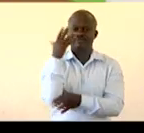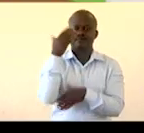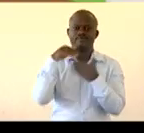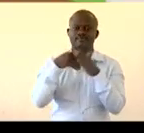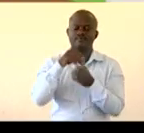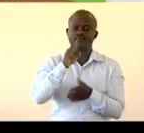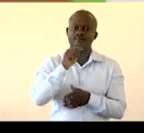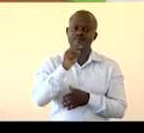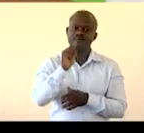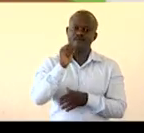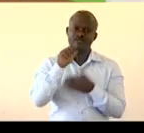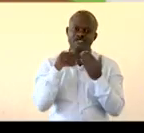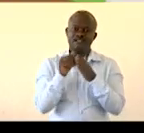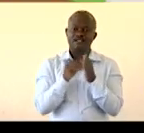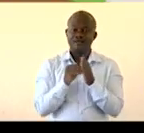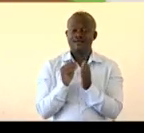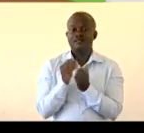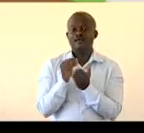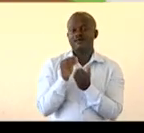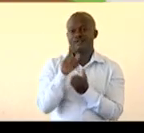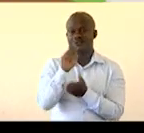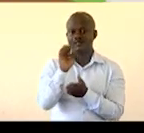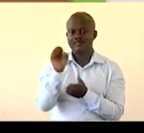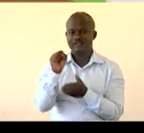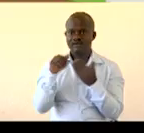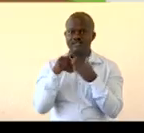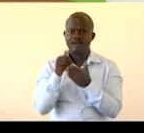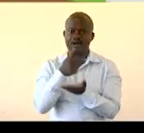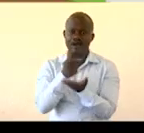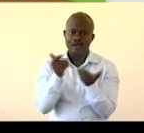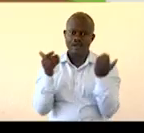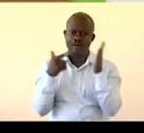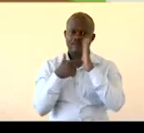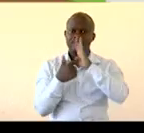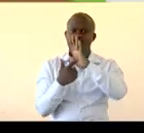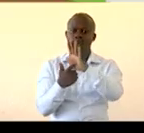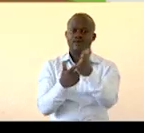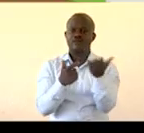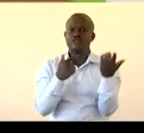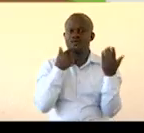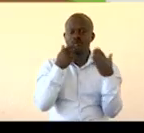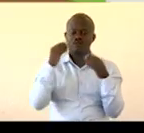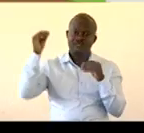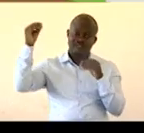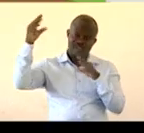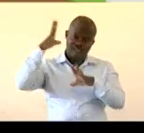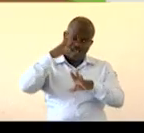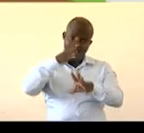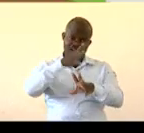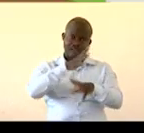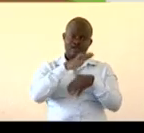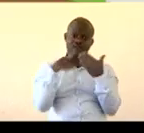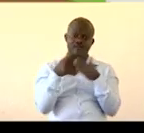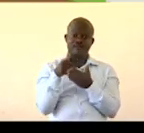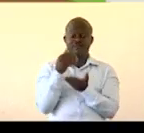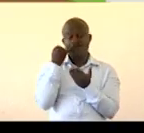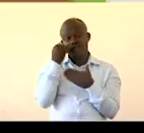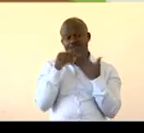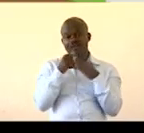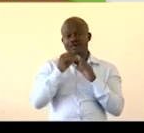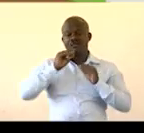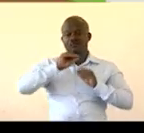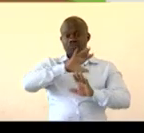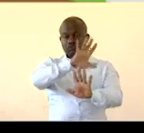and leaves, so that leaves are exposed to sunlight. And then if they're exposed